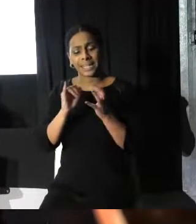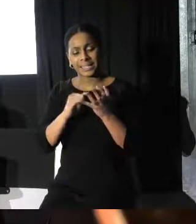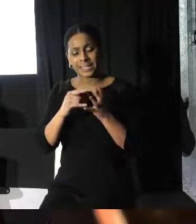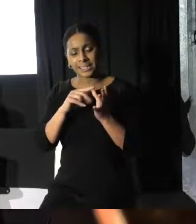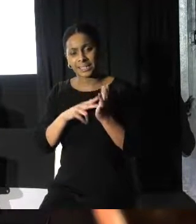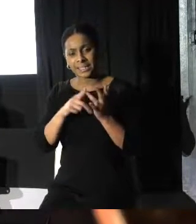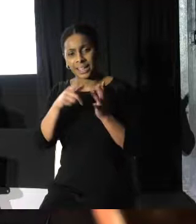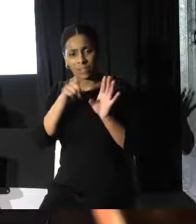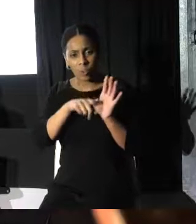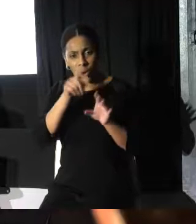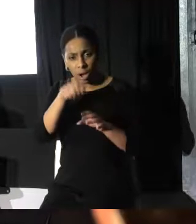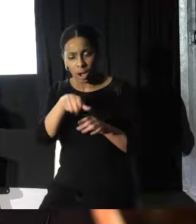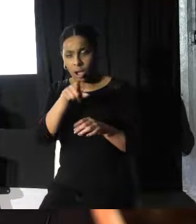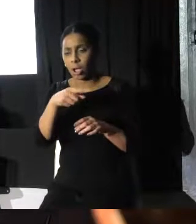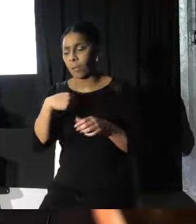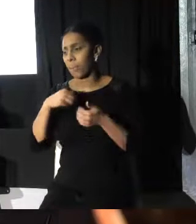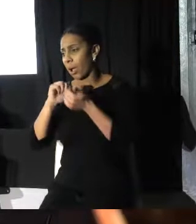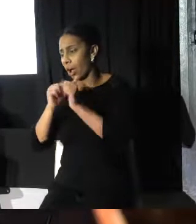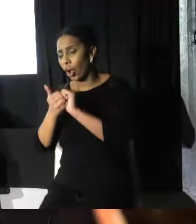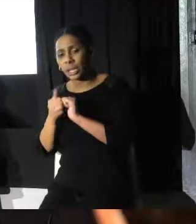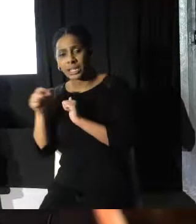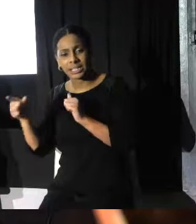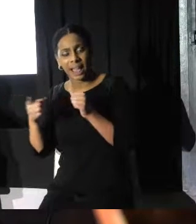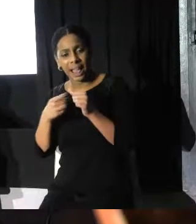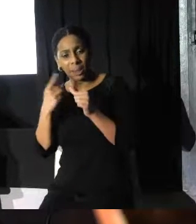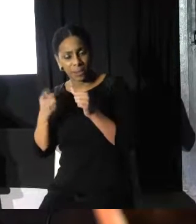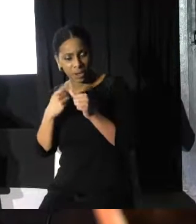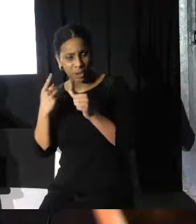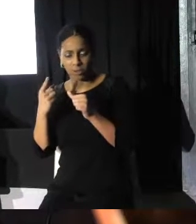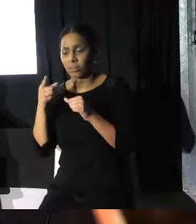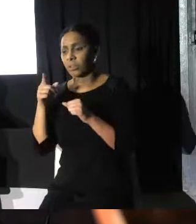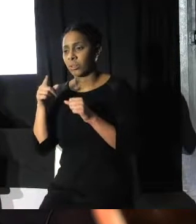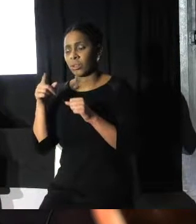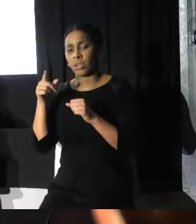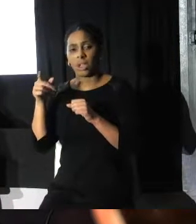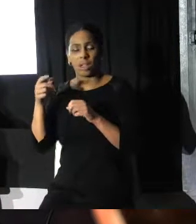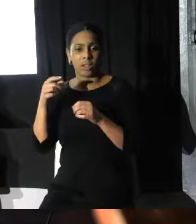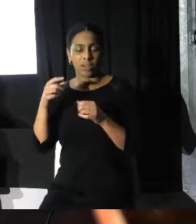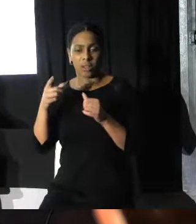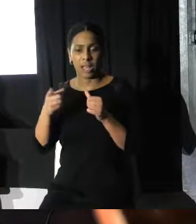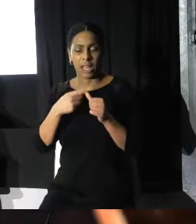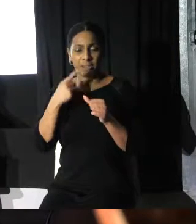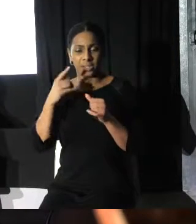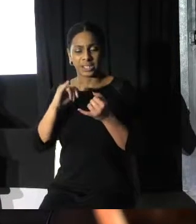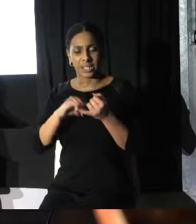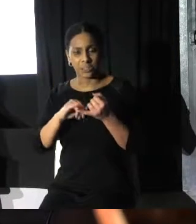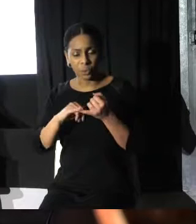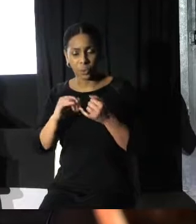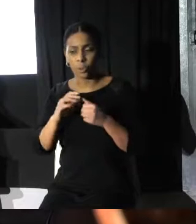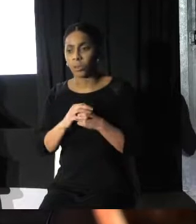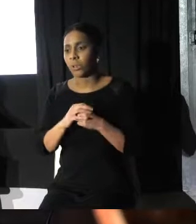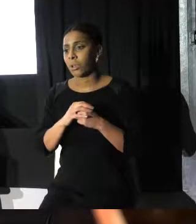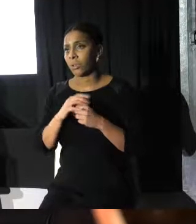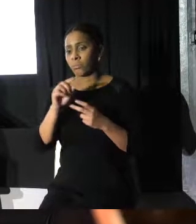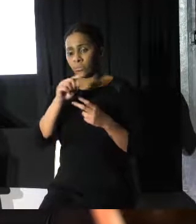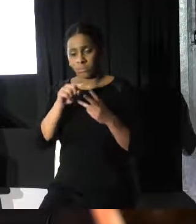my colleagues Albert Guaffo, Siraj Rasool, and also Malik